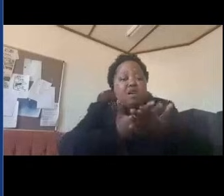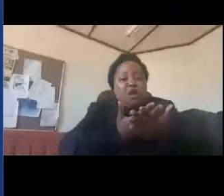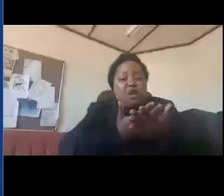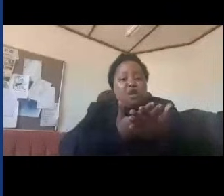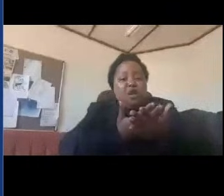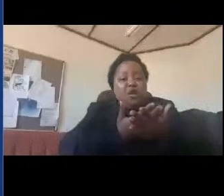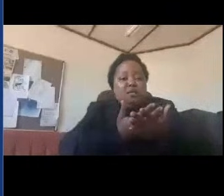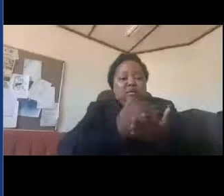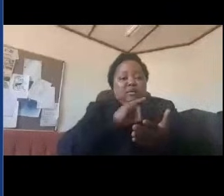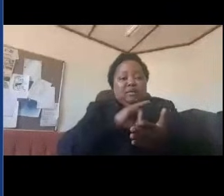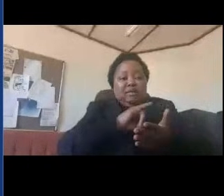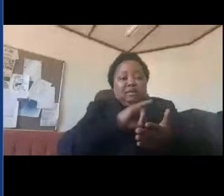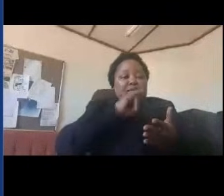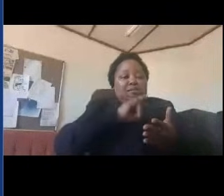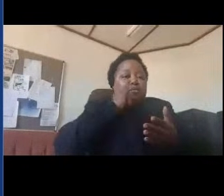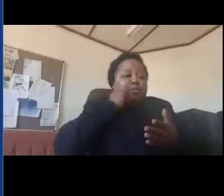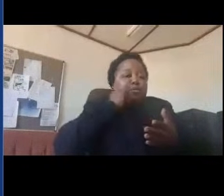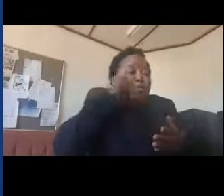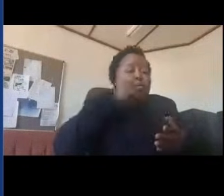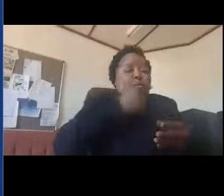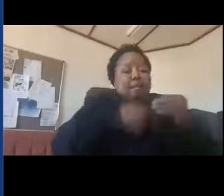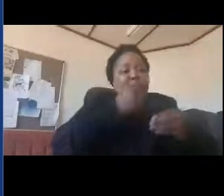say, that's not funny?